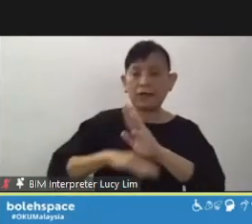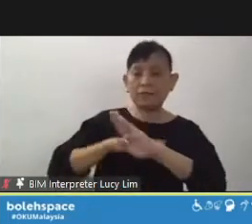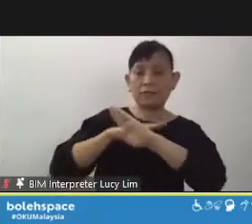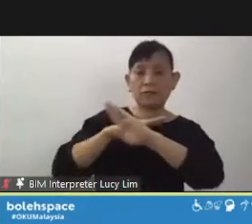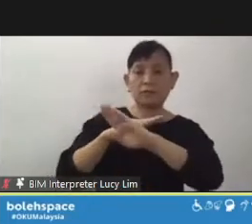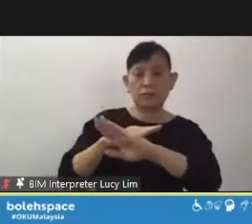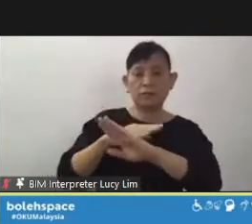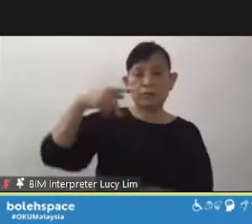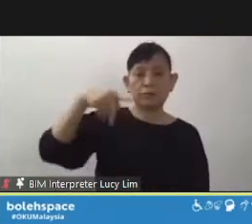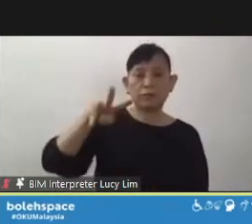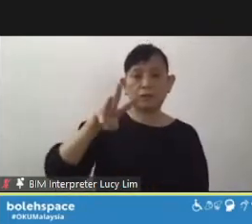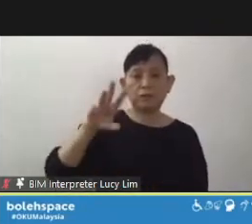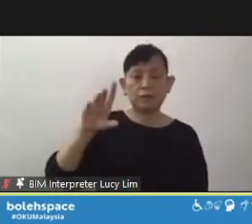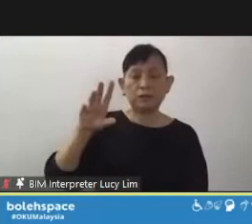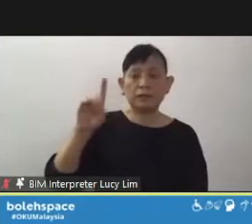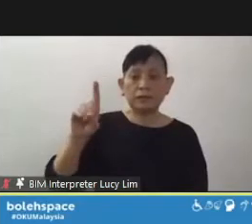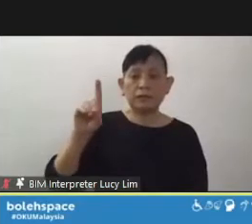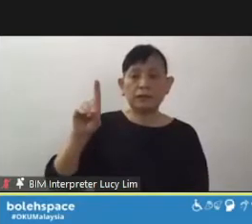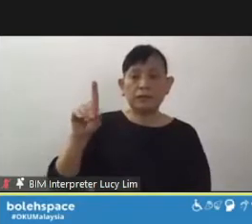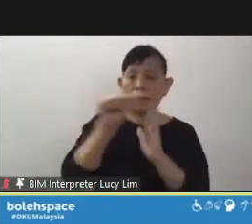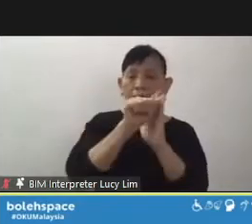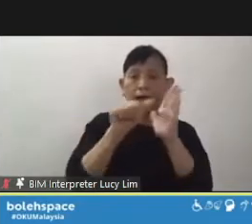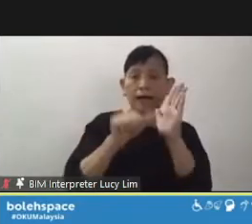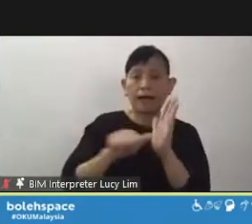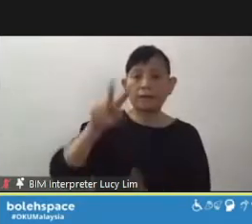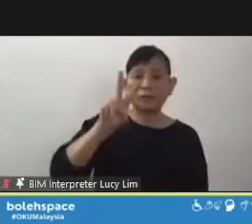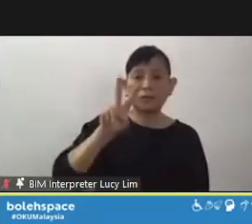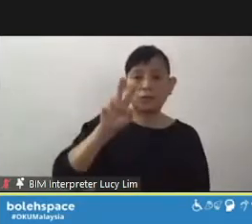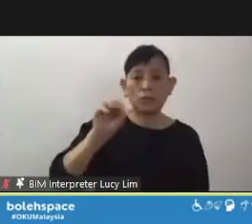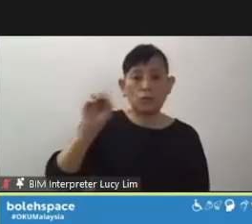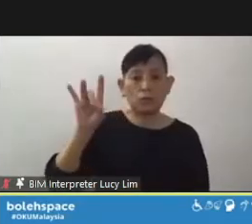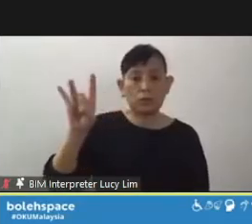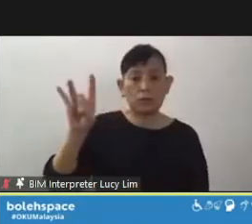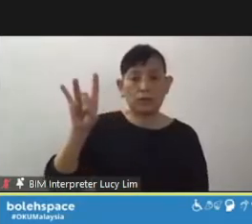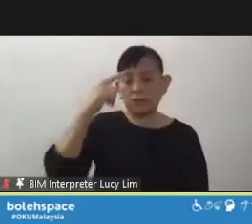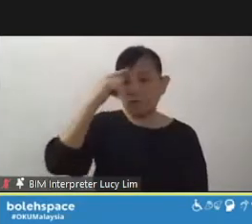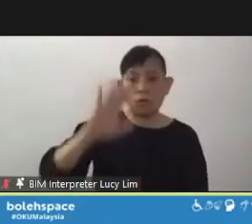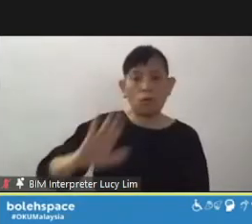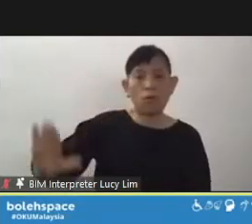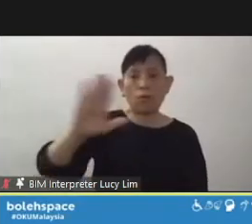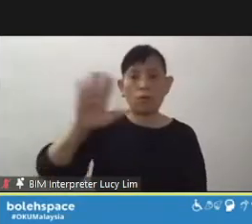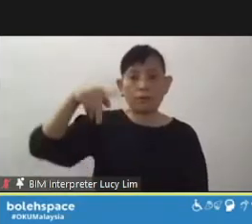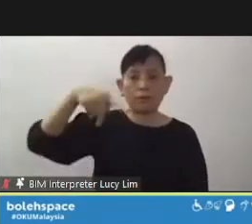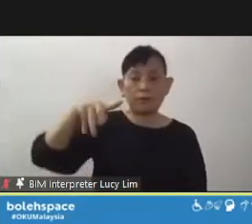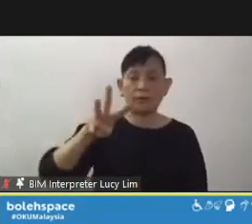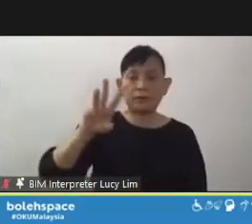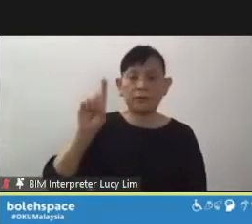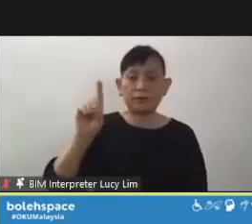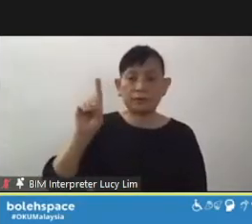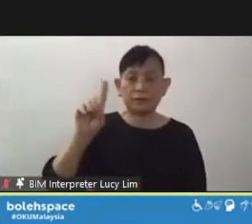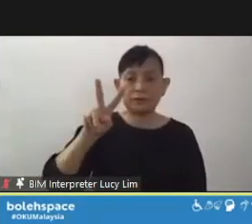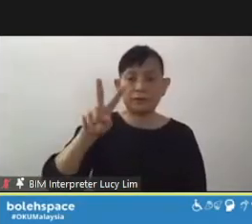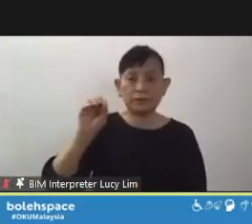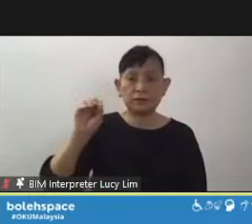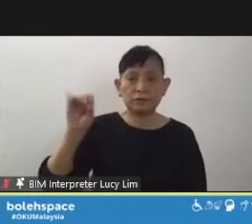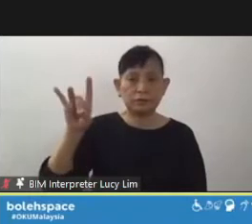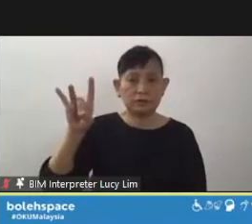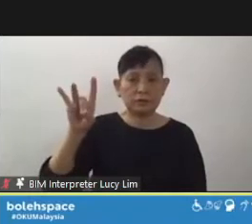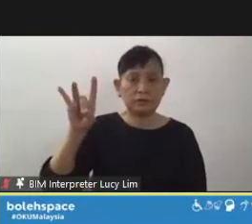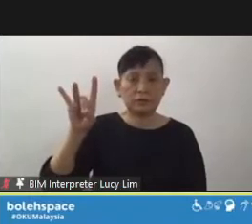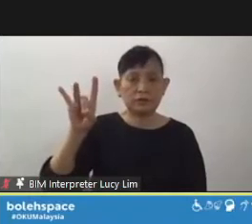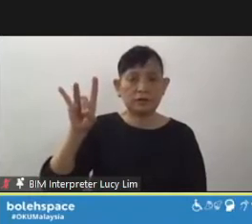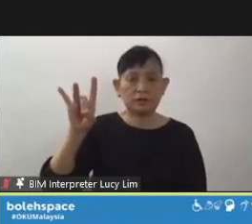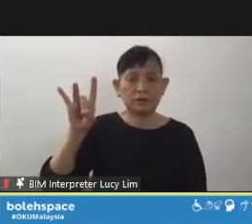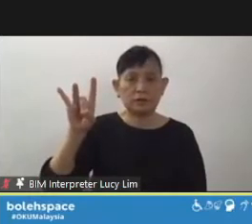2008. For our PWDs in Malaysia, at the pointy edge of the umbrella, starting from